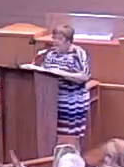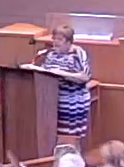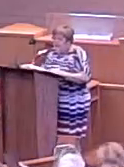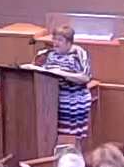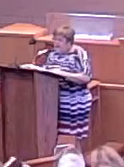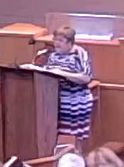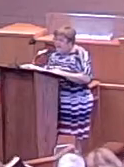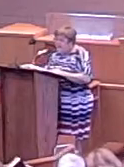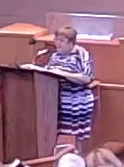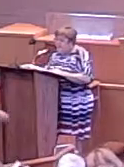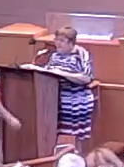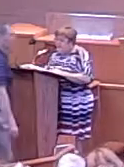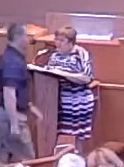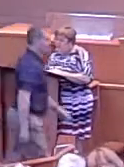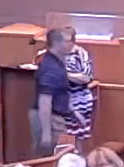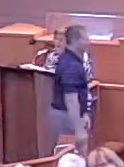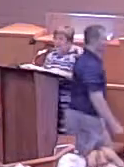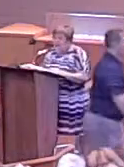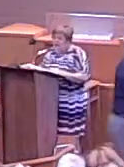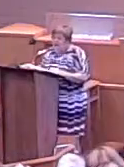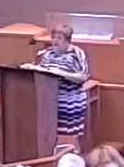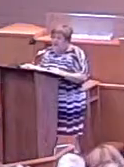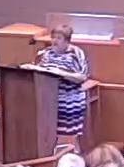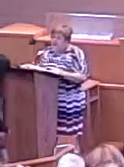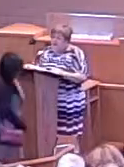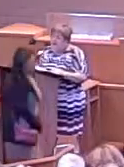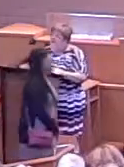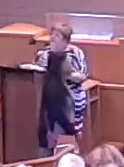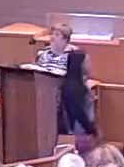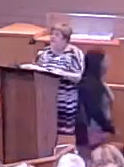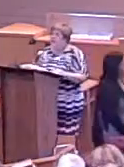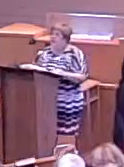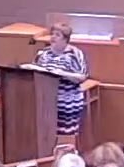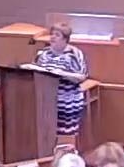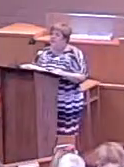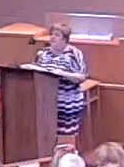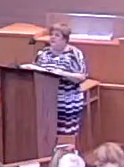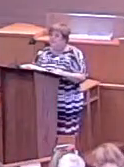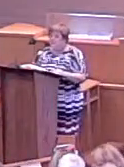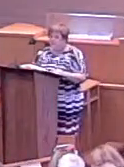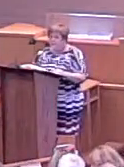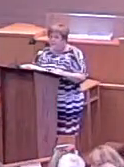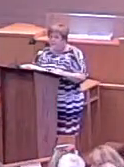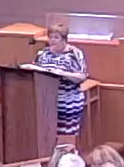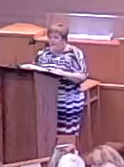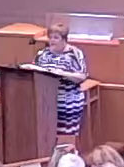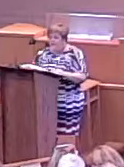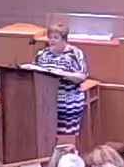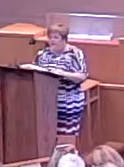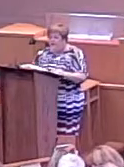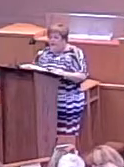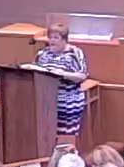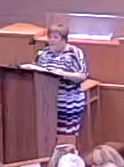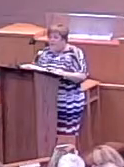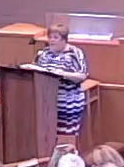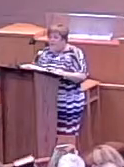more. Let us be bread blessed by the